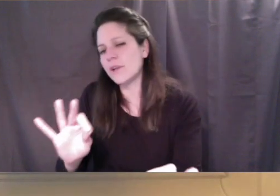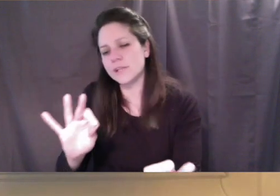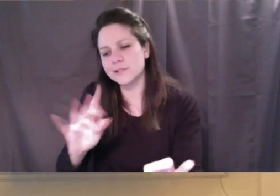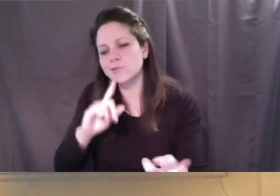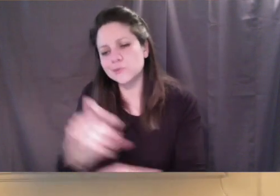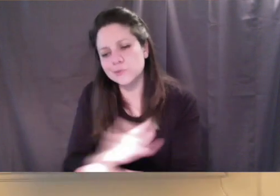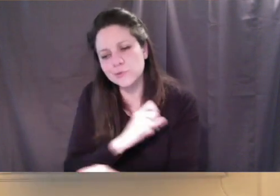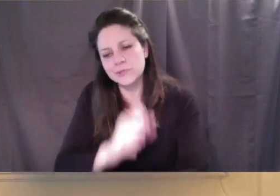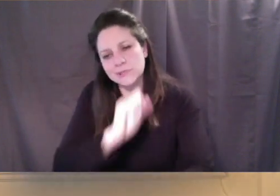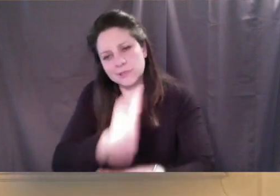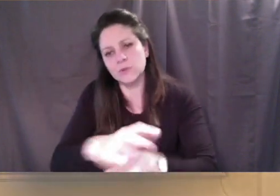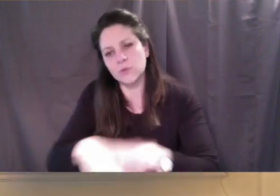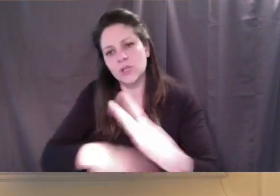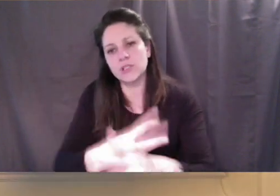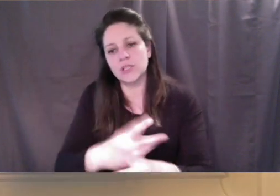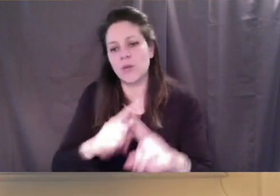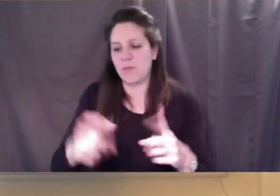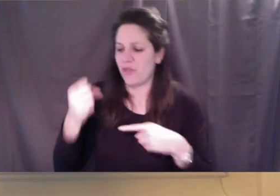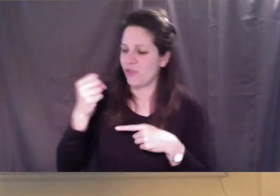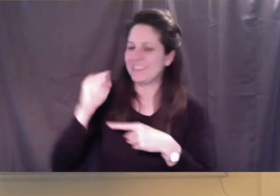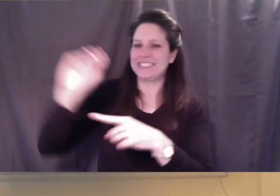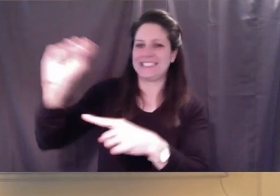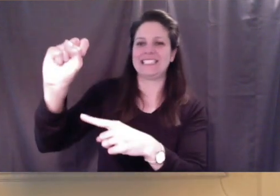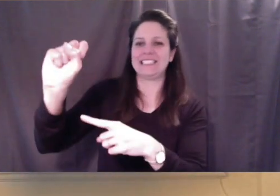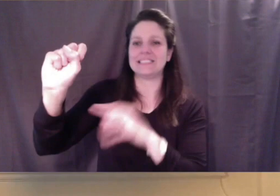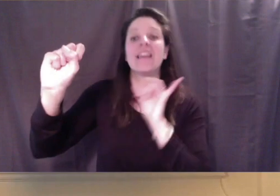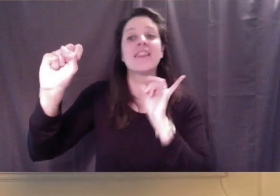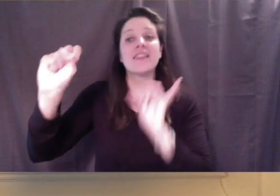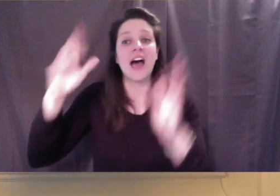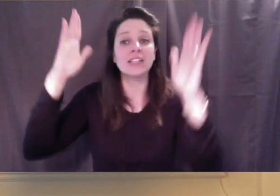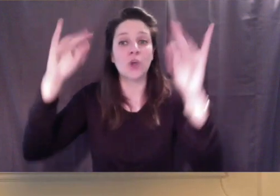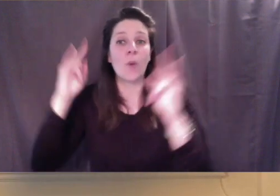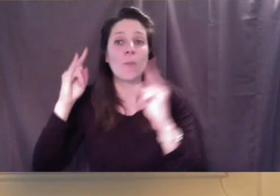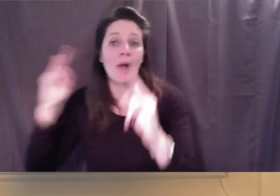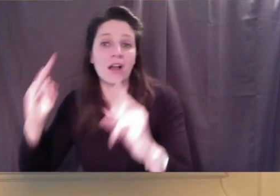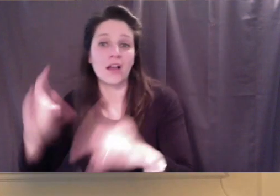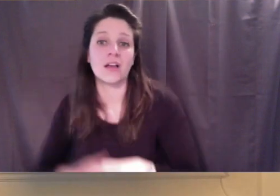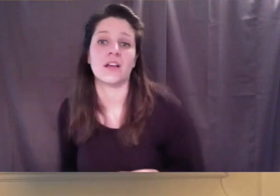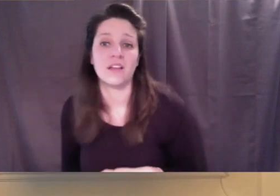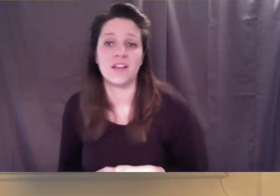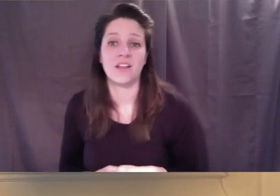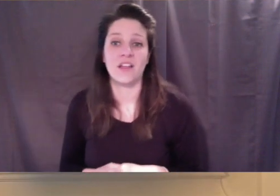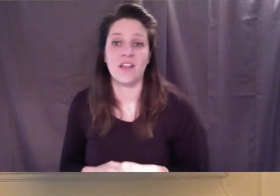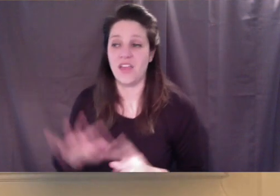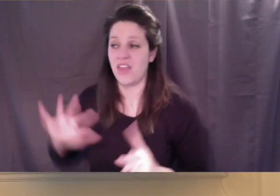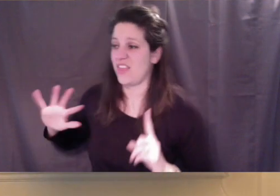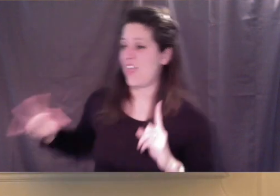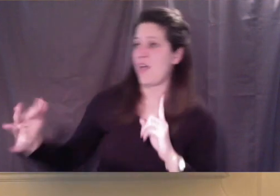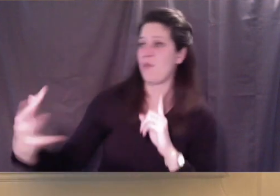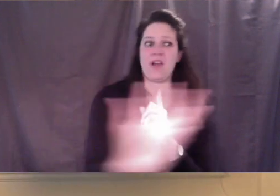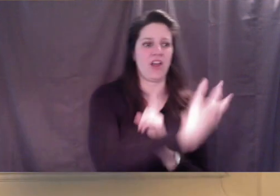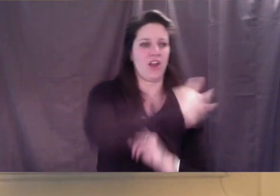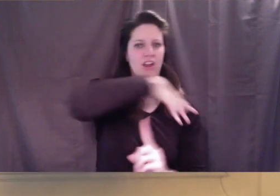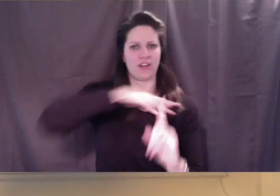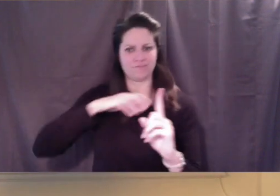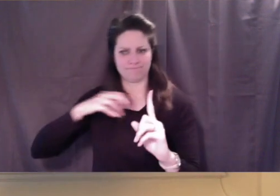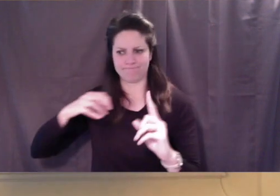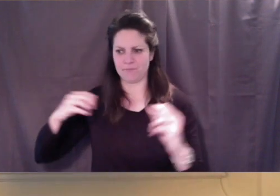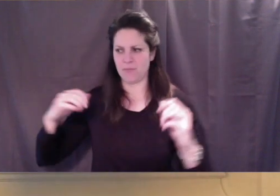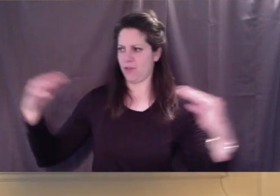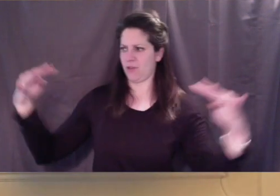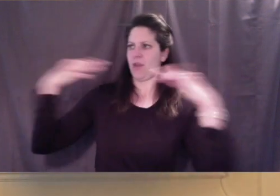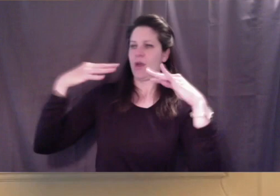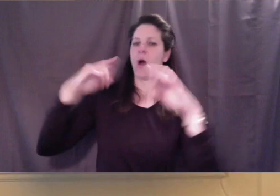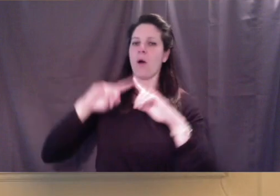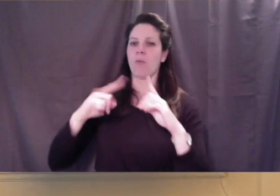be the completely realized perfect world, is the heart of the Ho-Punk story. The empire may have us surrounded, but